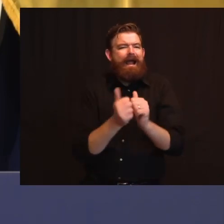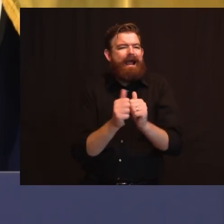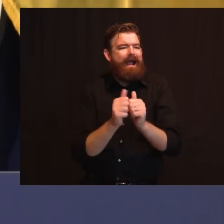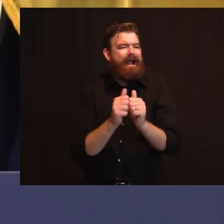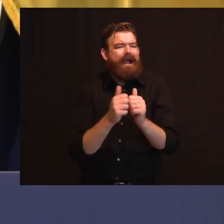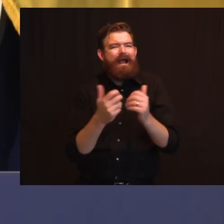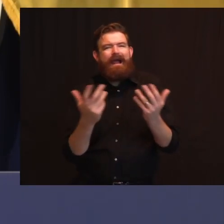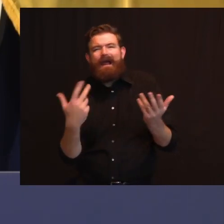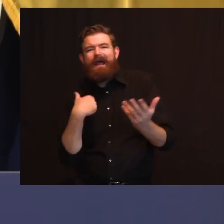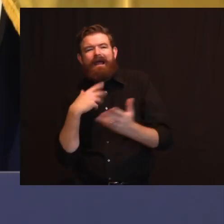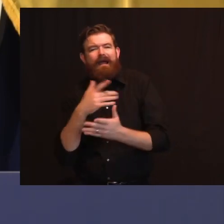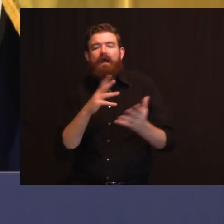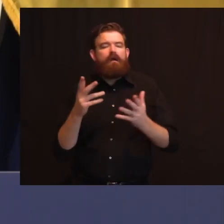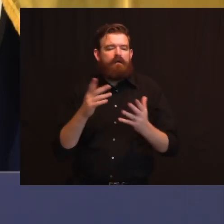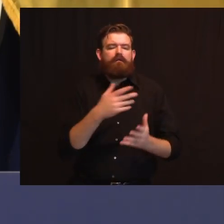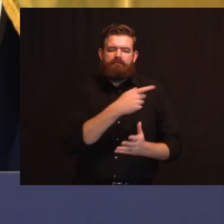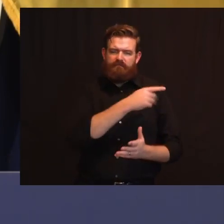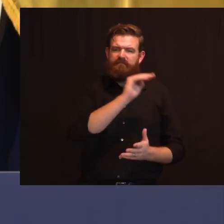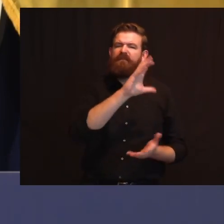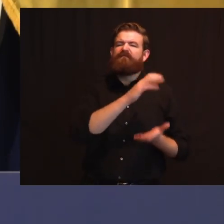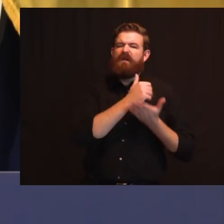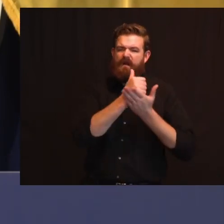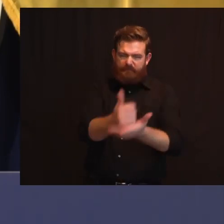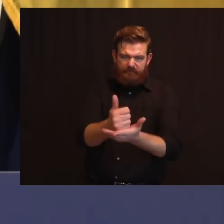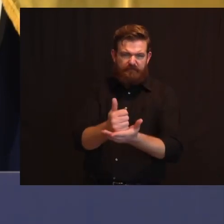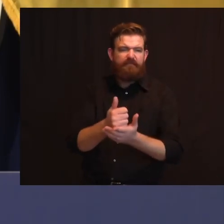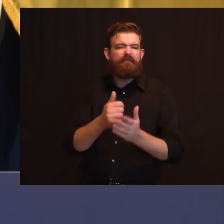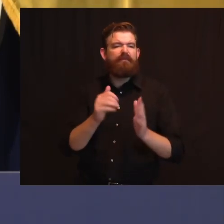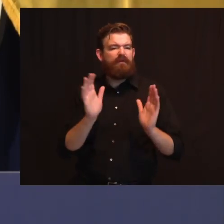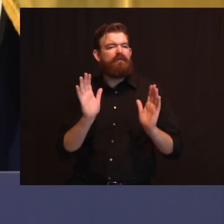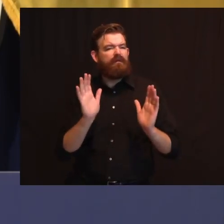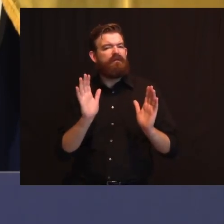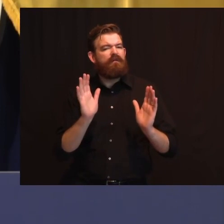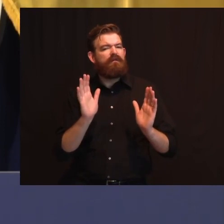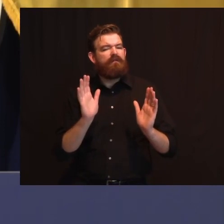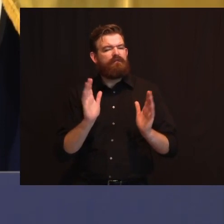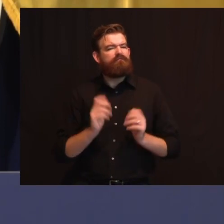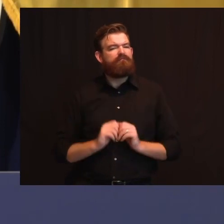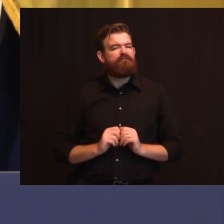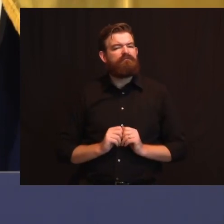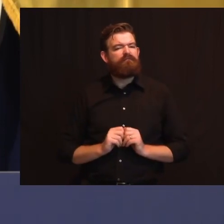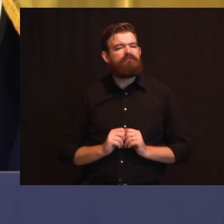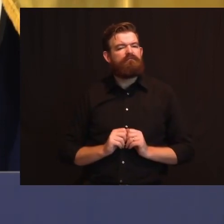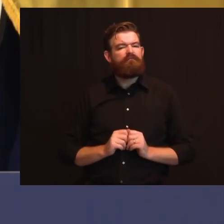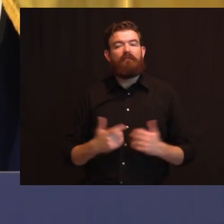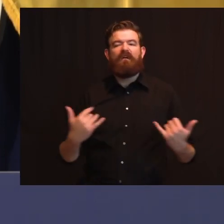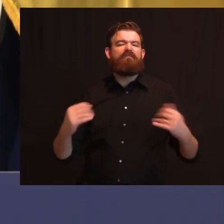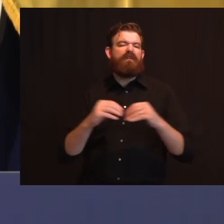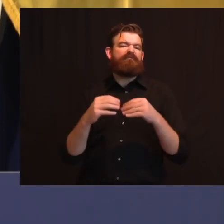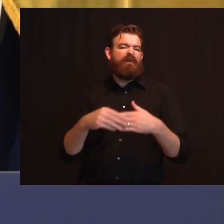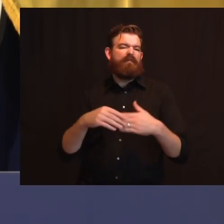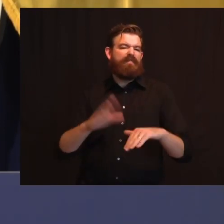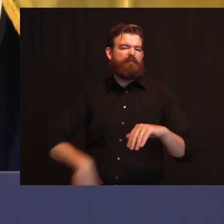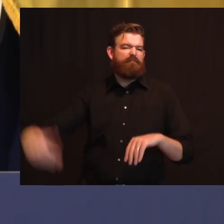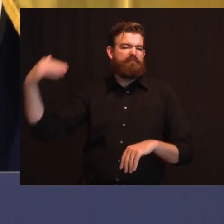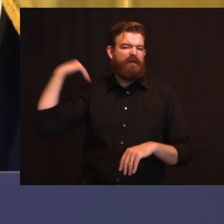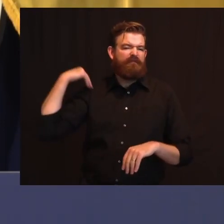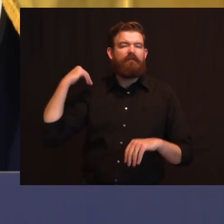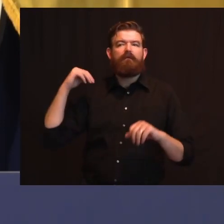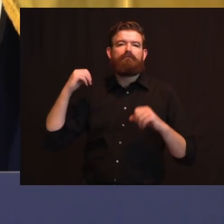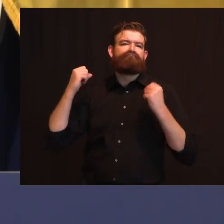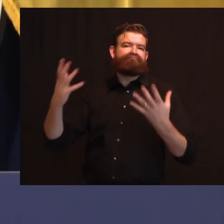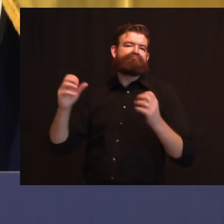tried to broaden the options here, broaden the flexibility at every step, including the 2 laws that I signed last night. We